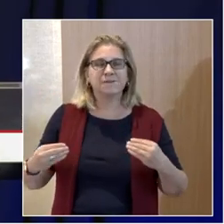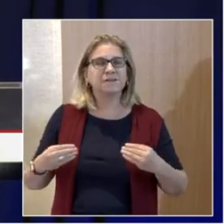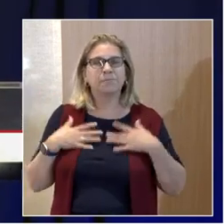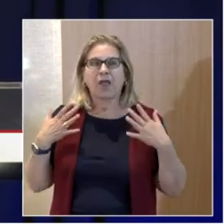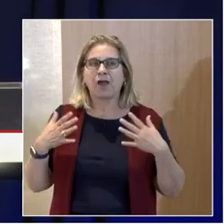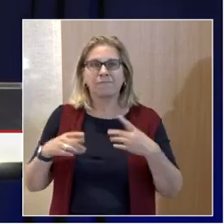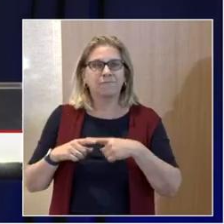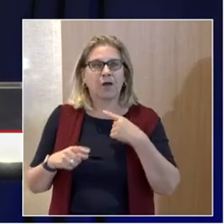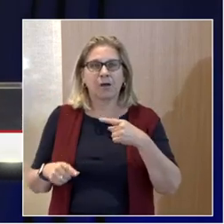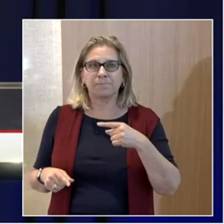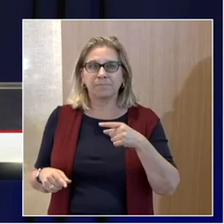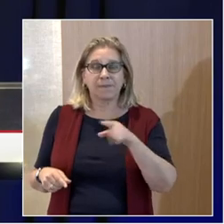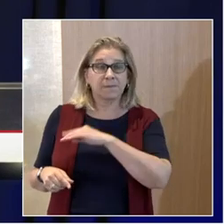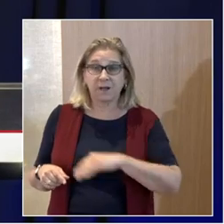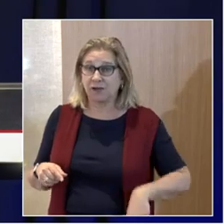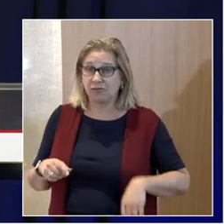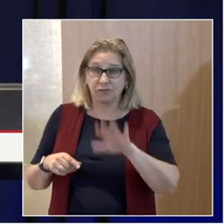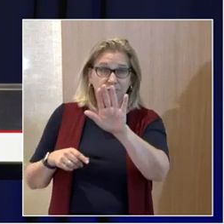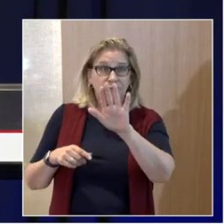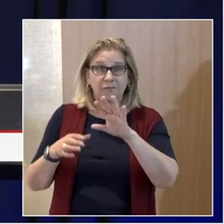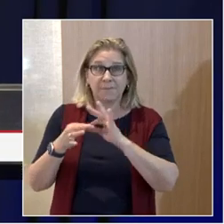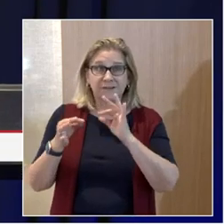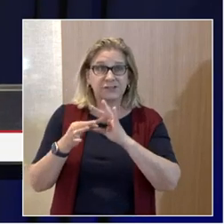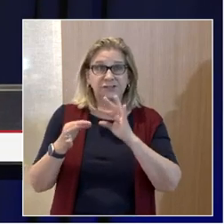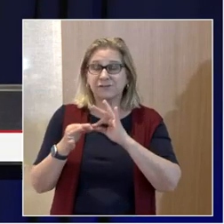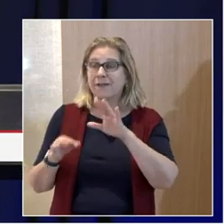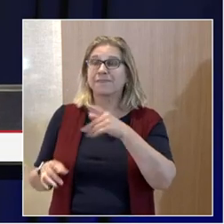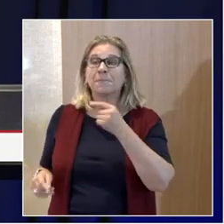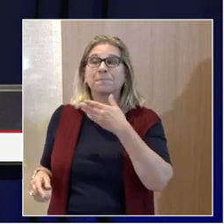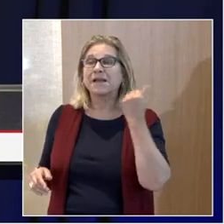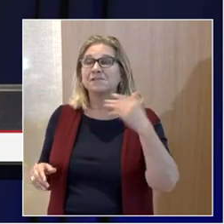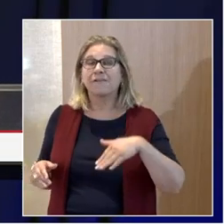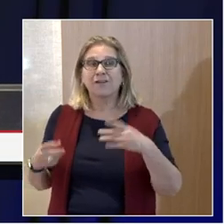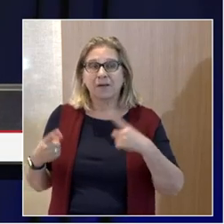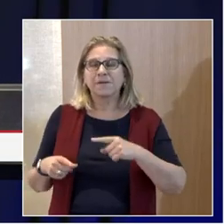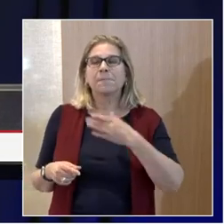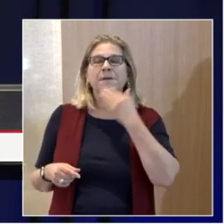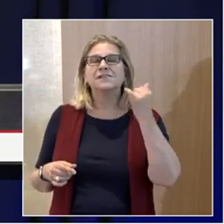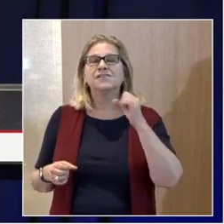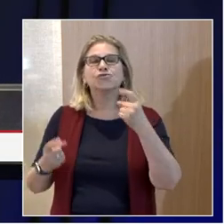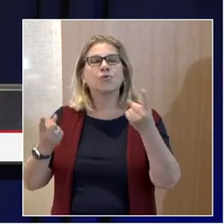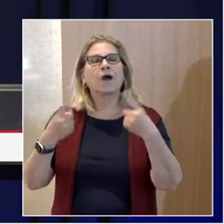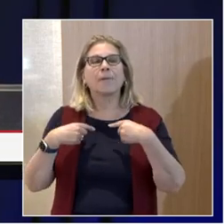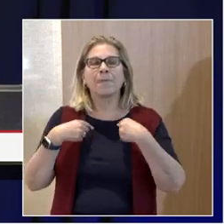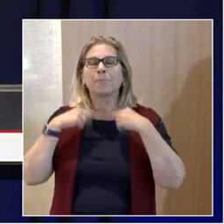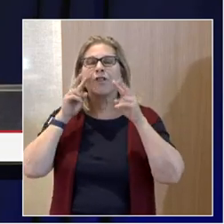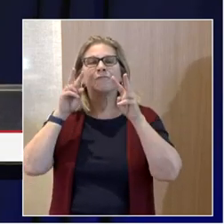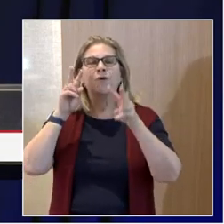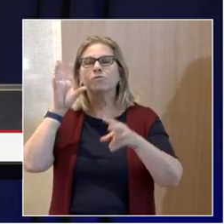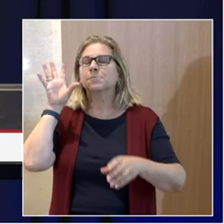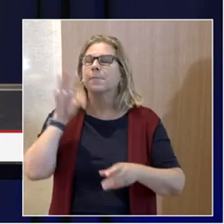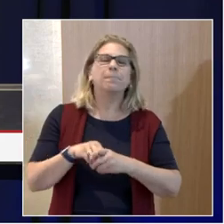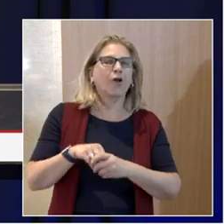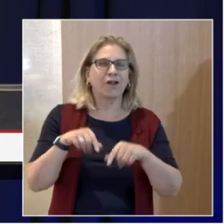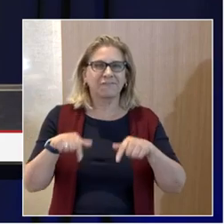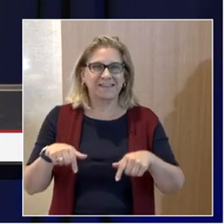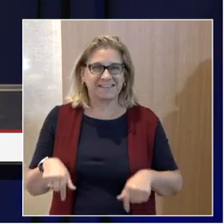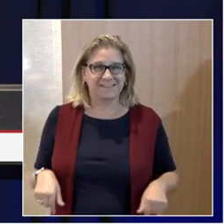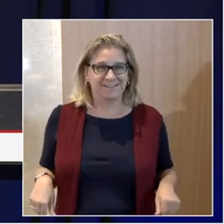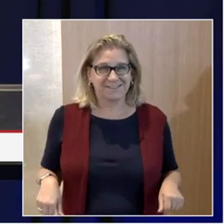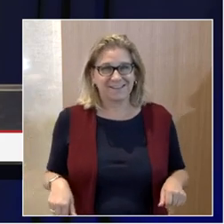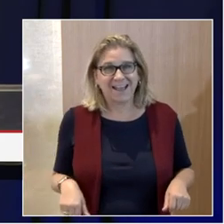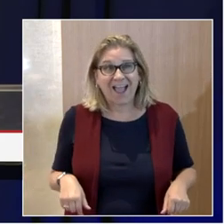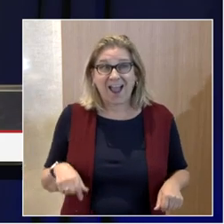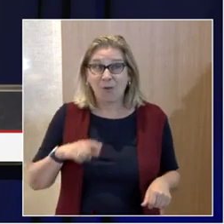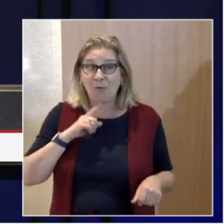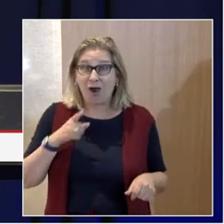the best is yet to come, and I can't wait to be part of it. We are a local city, quite clearly. We are a